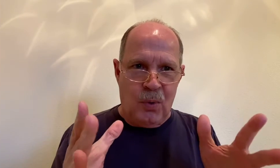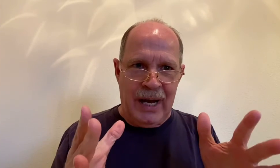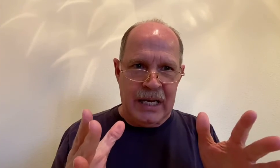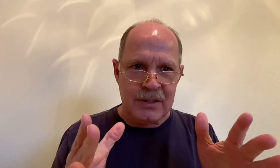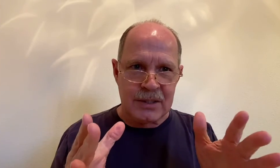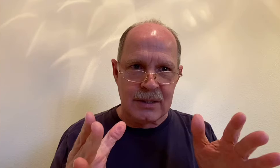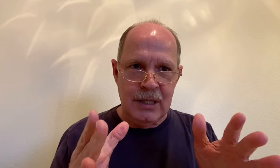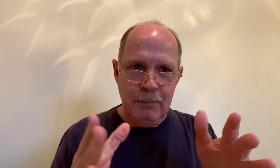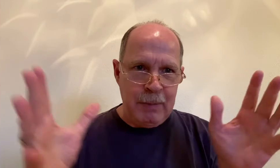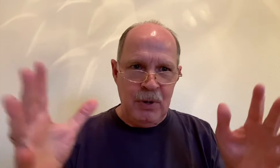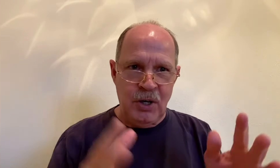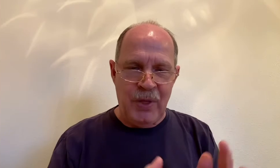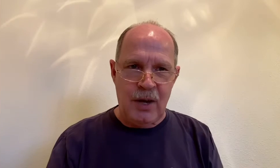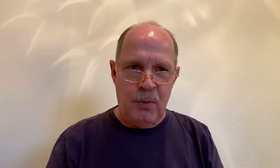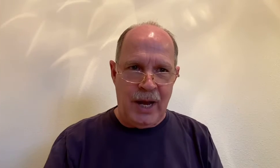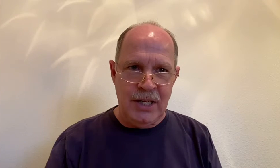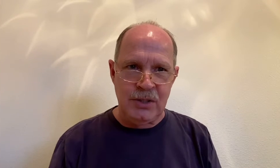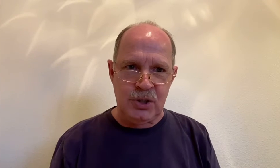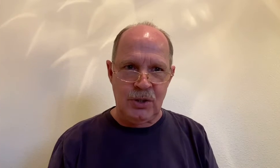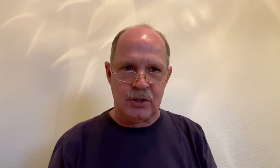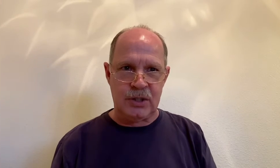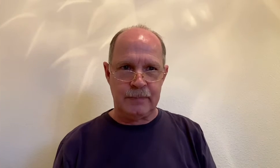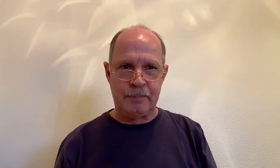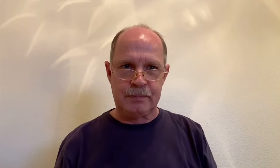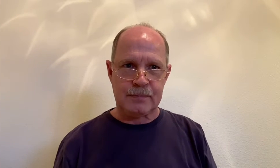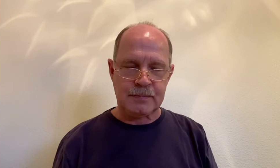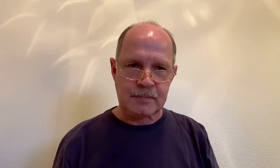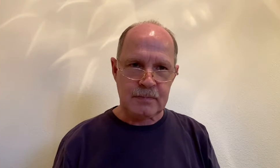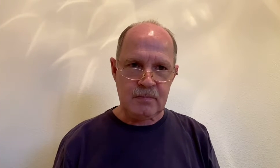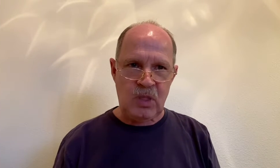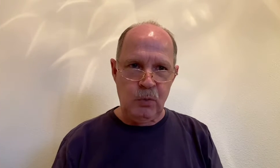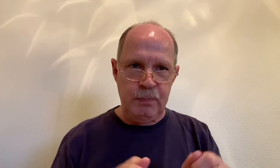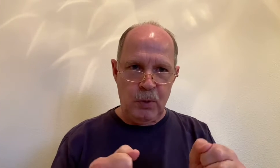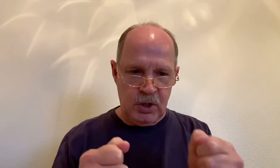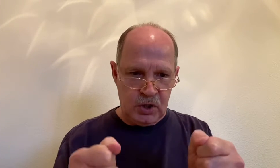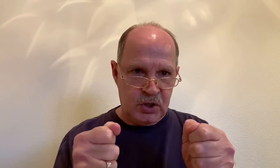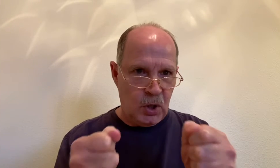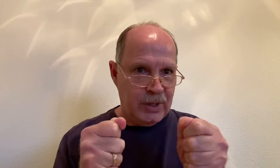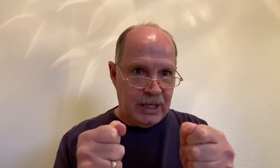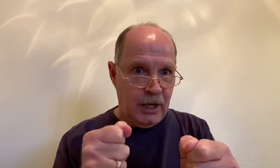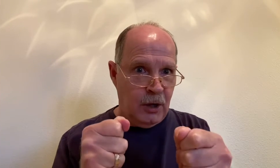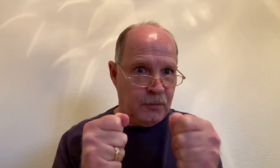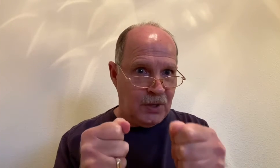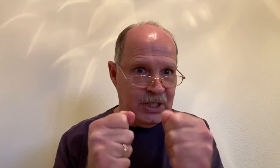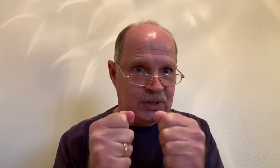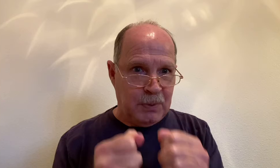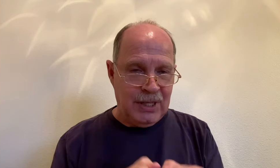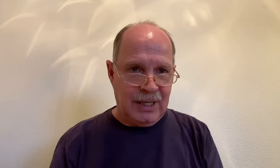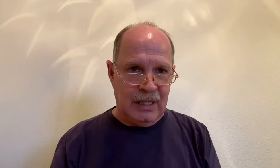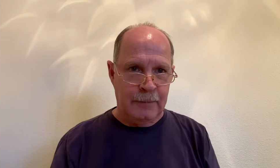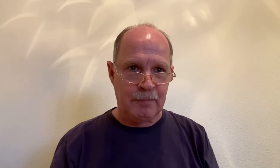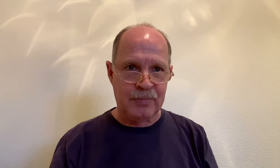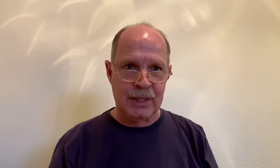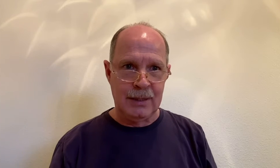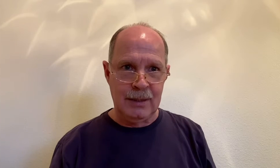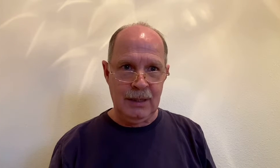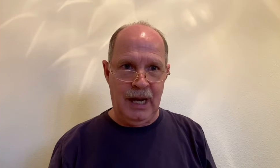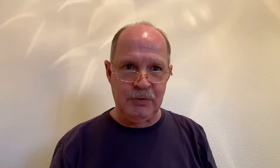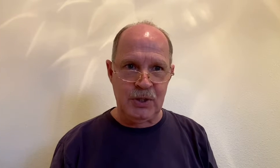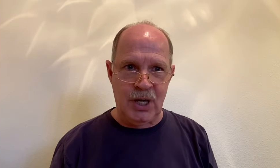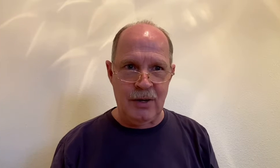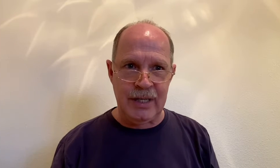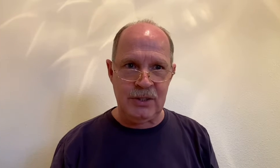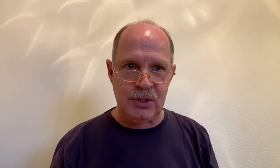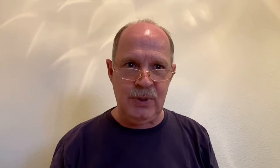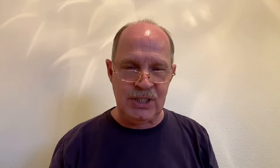so quiet. People aren't that quiet in church. Reporters are so carefully speaking, like